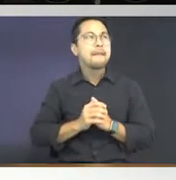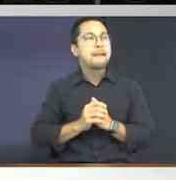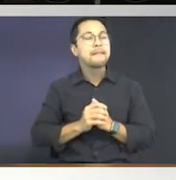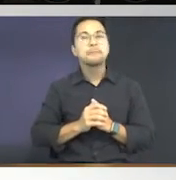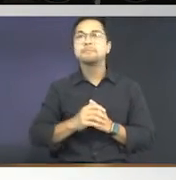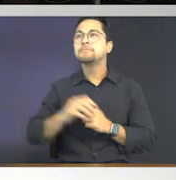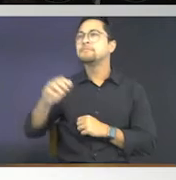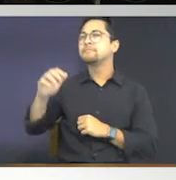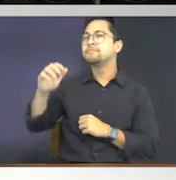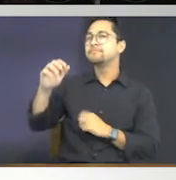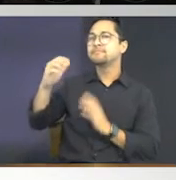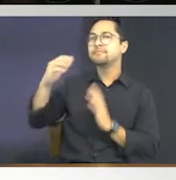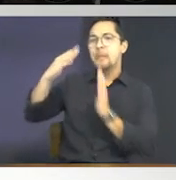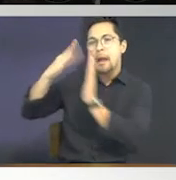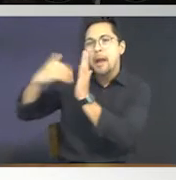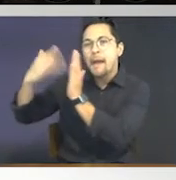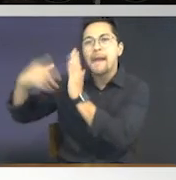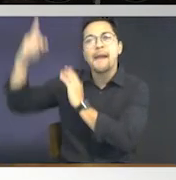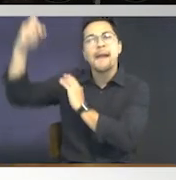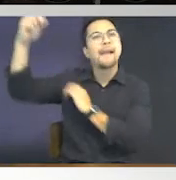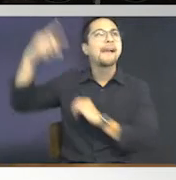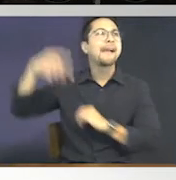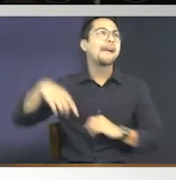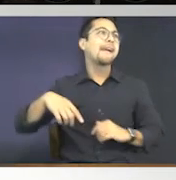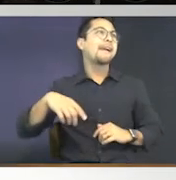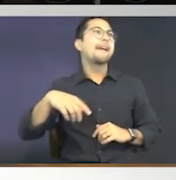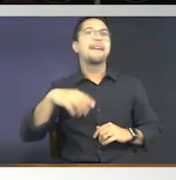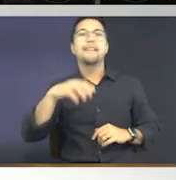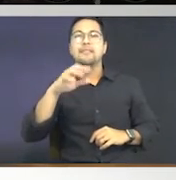the Michelangelo's David,